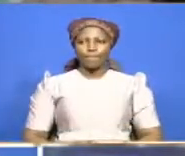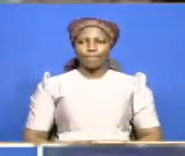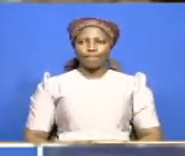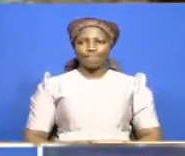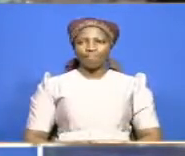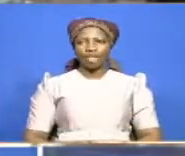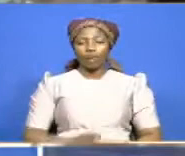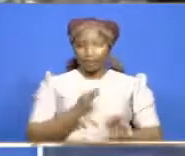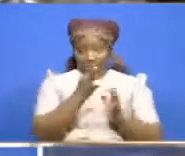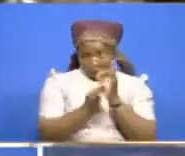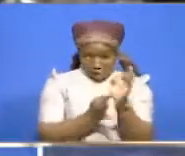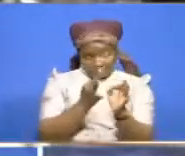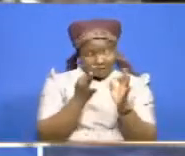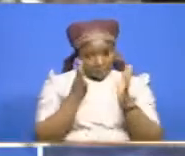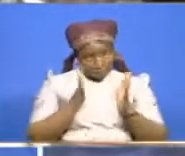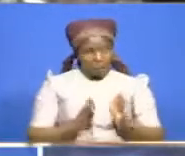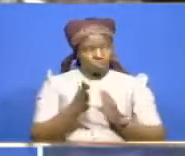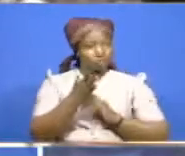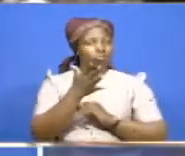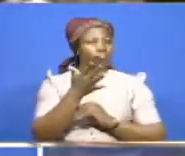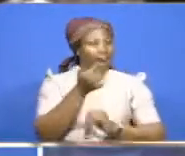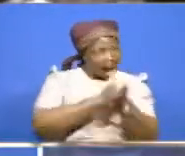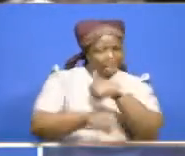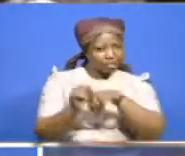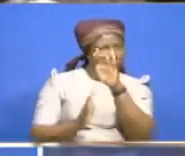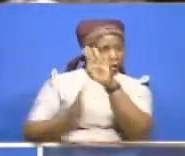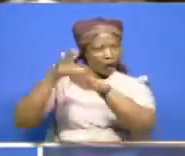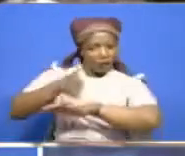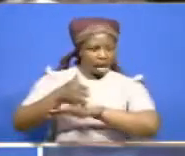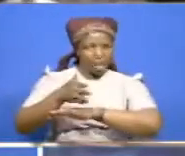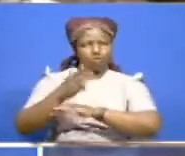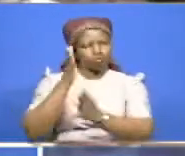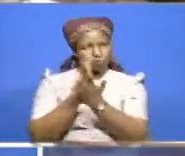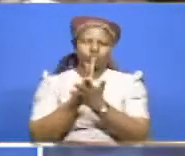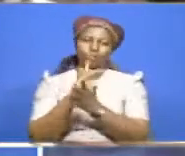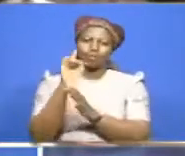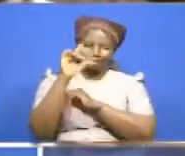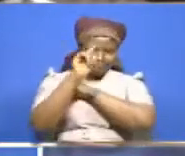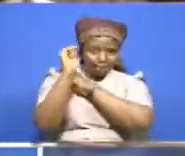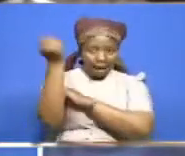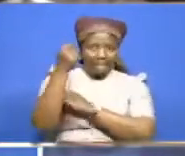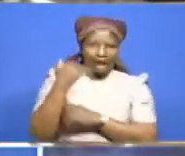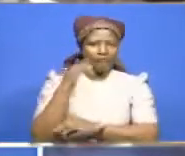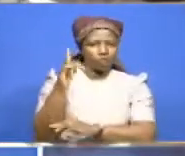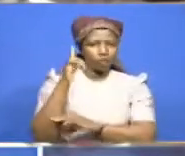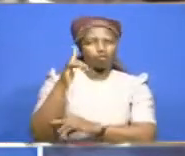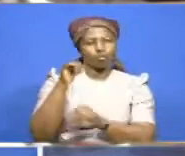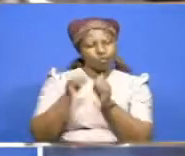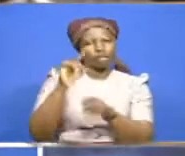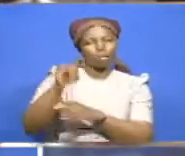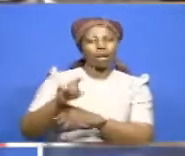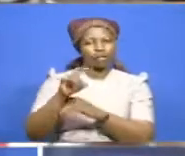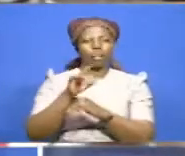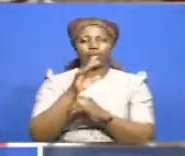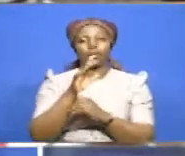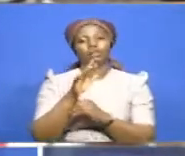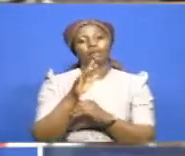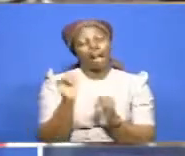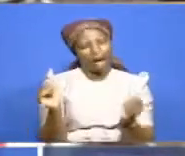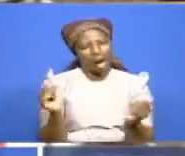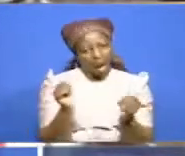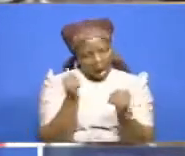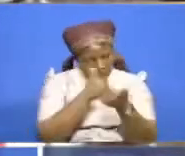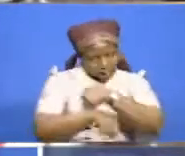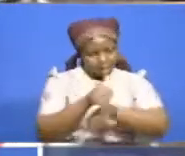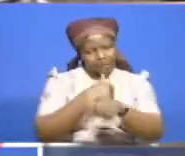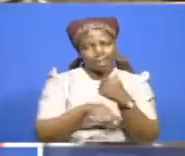And if one goes beyond, we have the laws of this country. Let it take effect. Let the laws of this